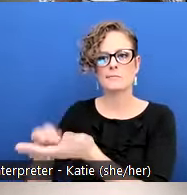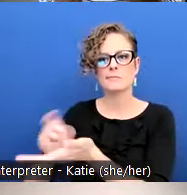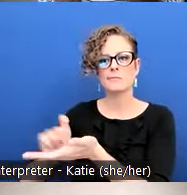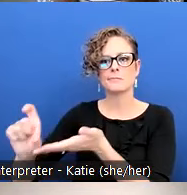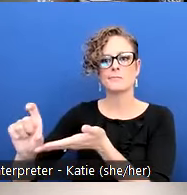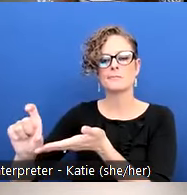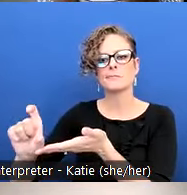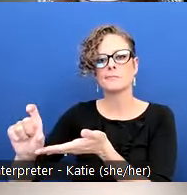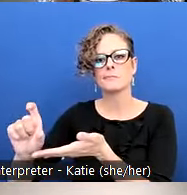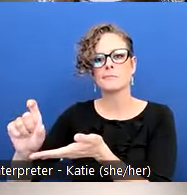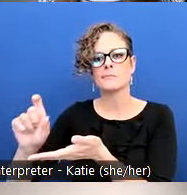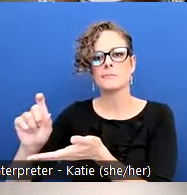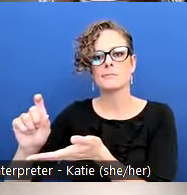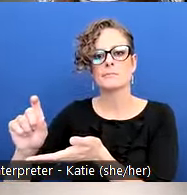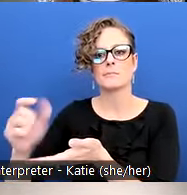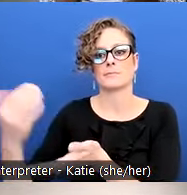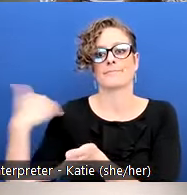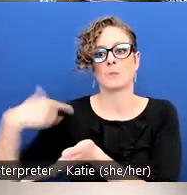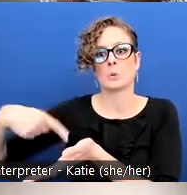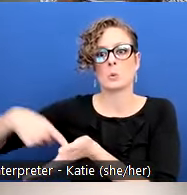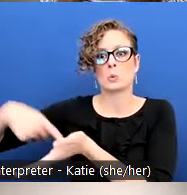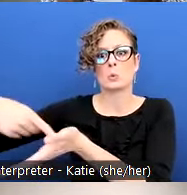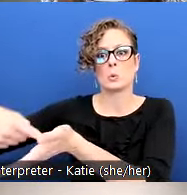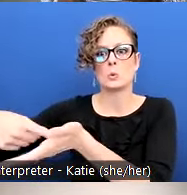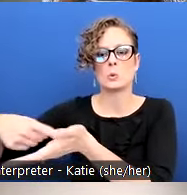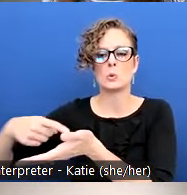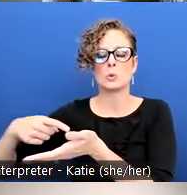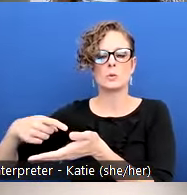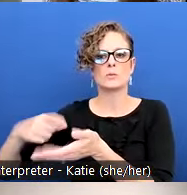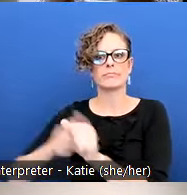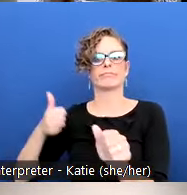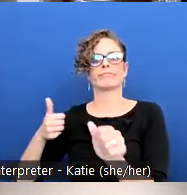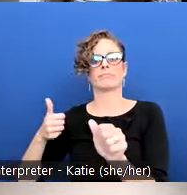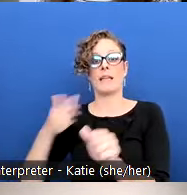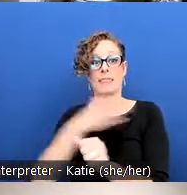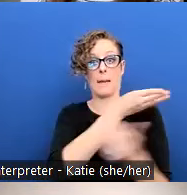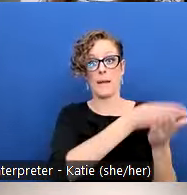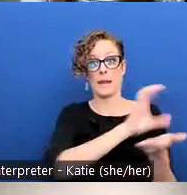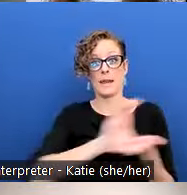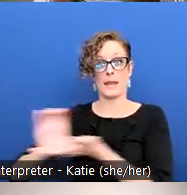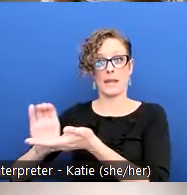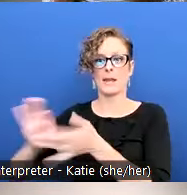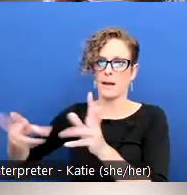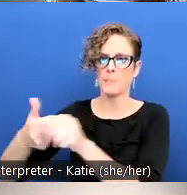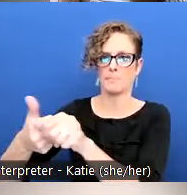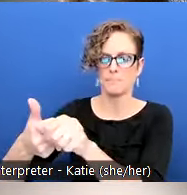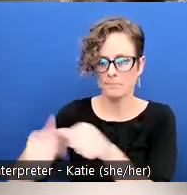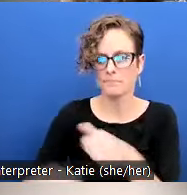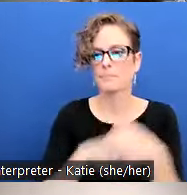backfill losses in bail funding, because that has also decreased during the pandemic. And then lastly,